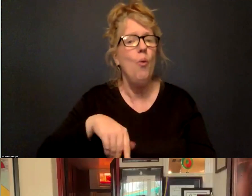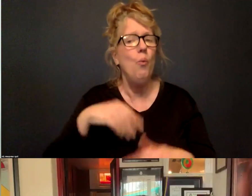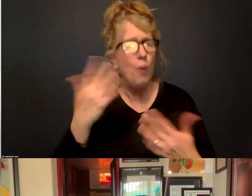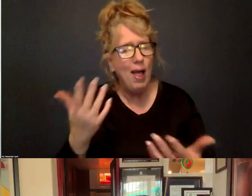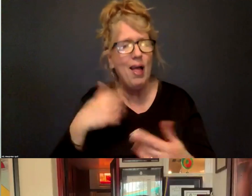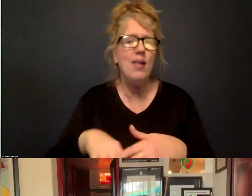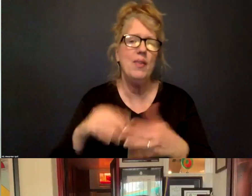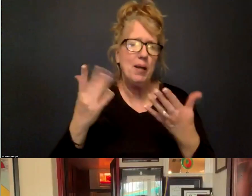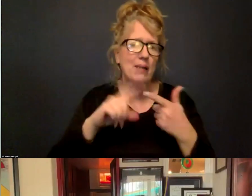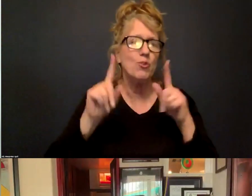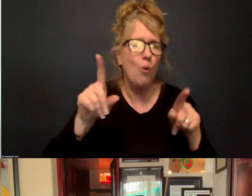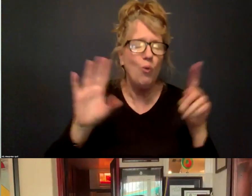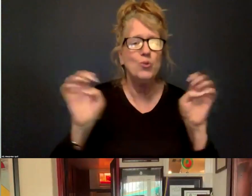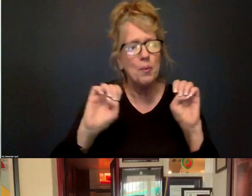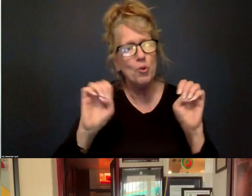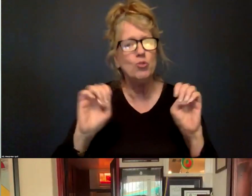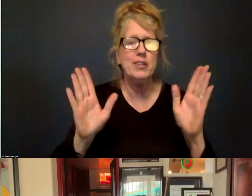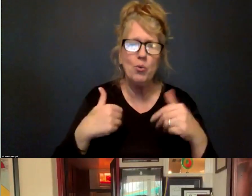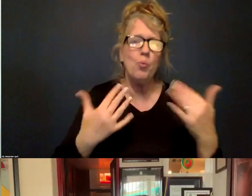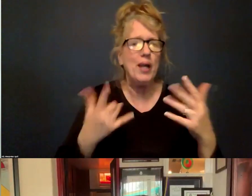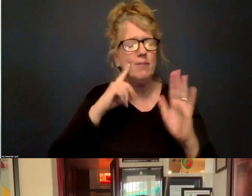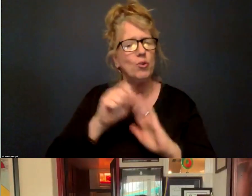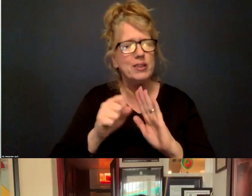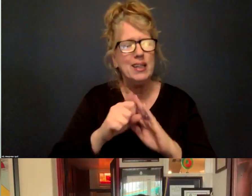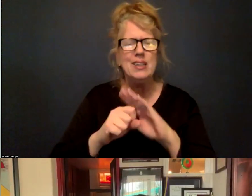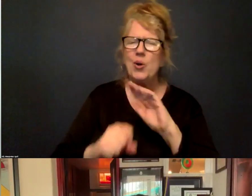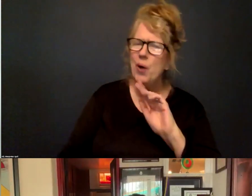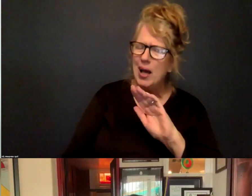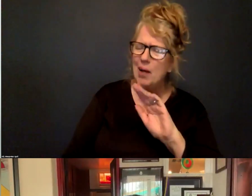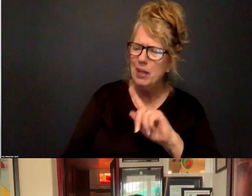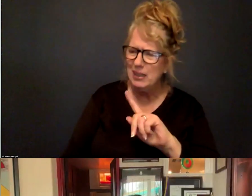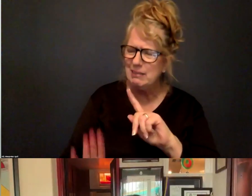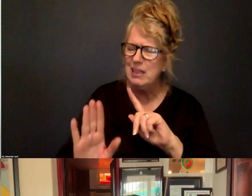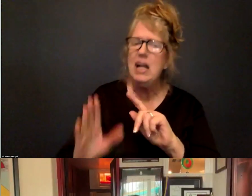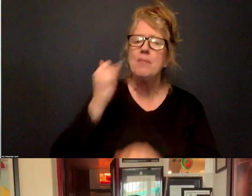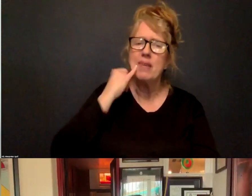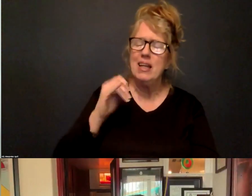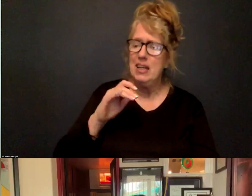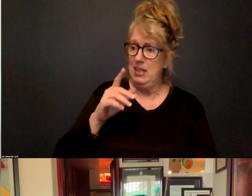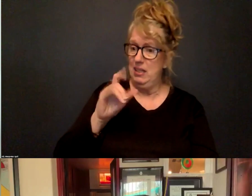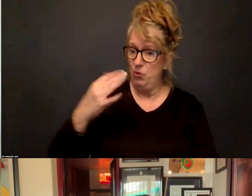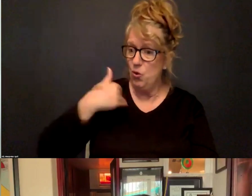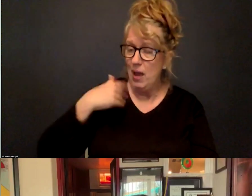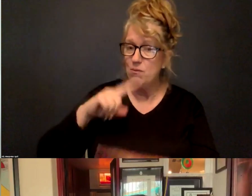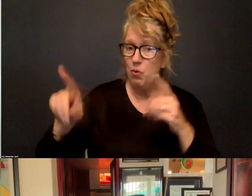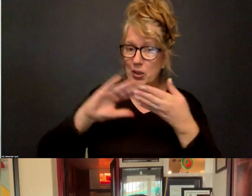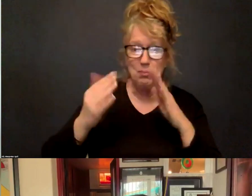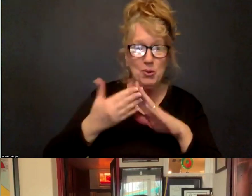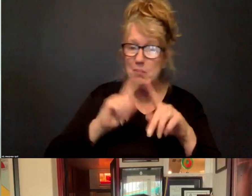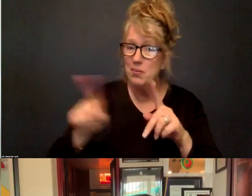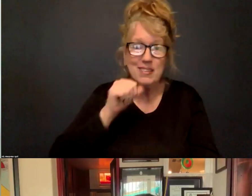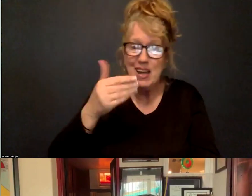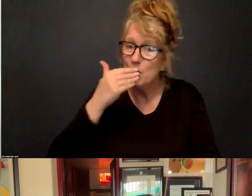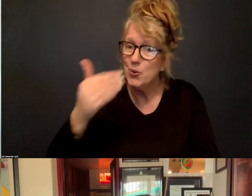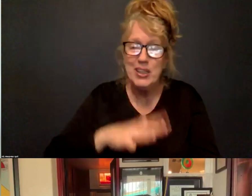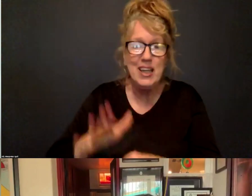have to go to the emergency room and wait for a state hospital bed, I'm like, well, that's great for that crisis that you have, but for your community, that's not good enough.